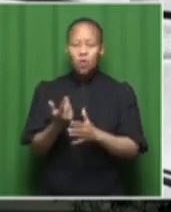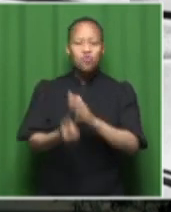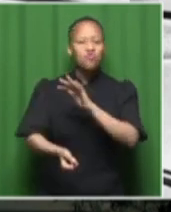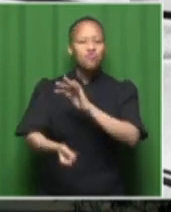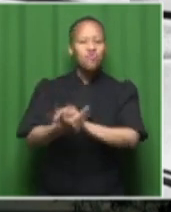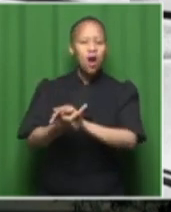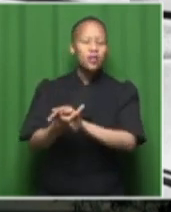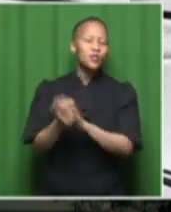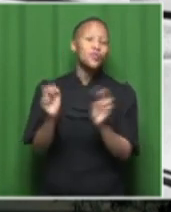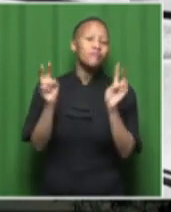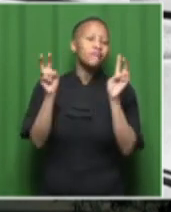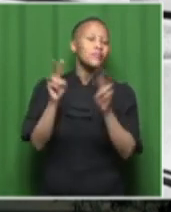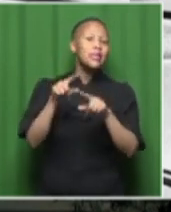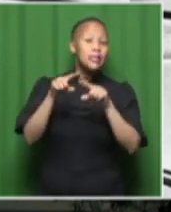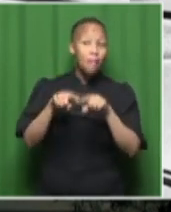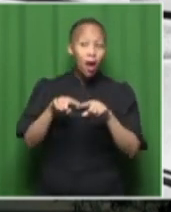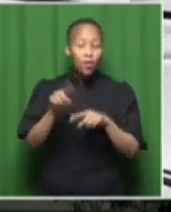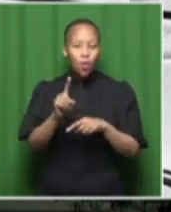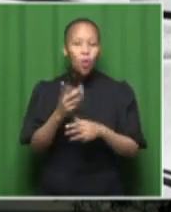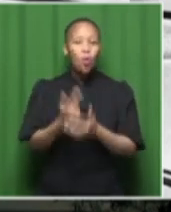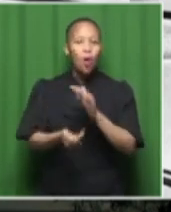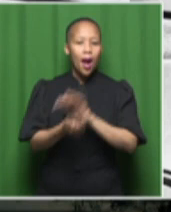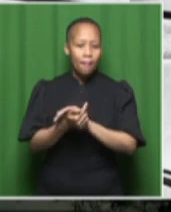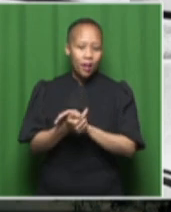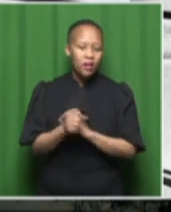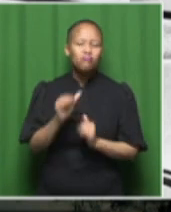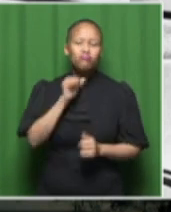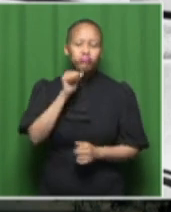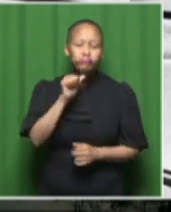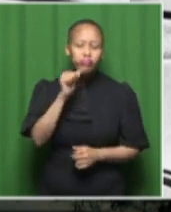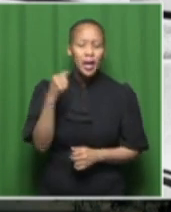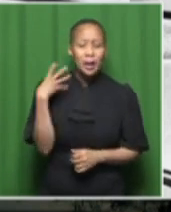context of what has happened, regardless of the minister saying,